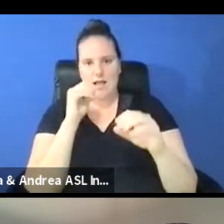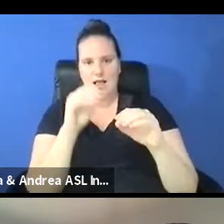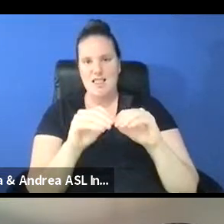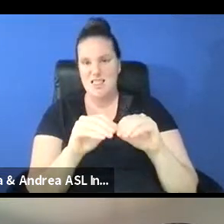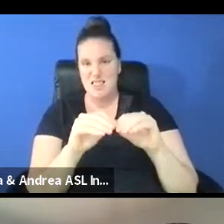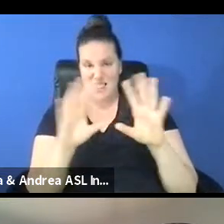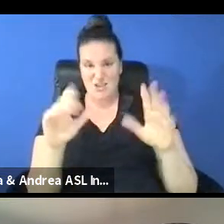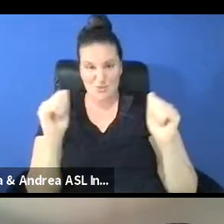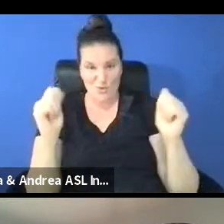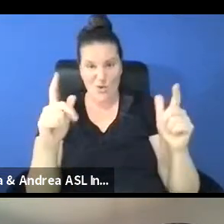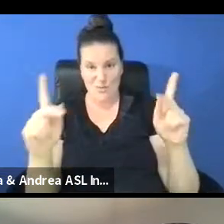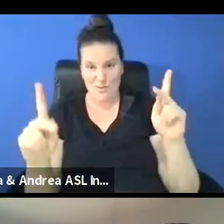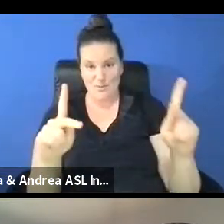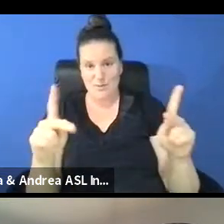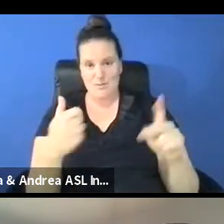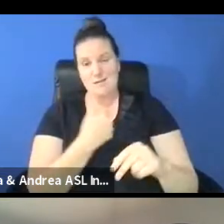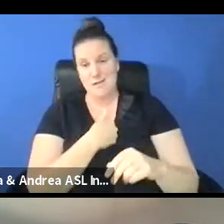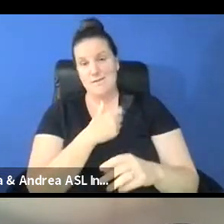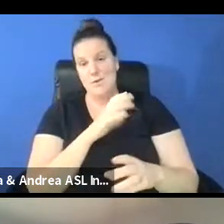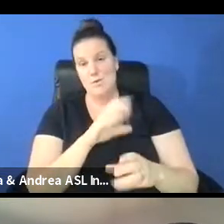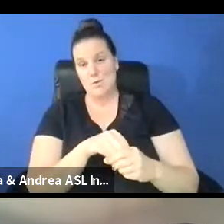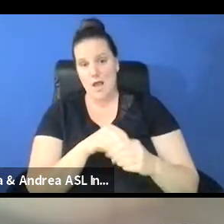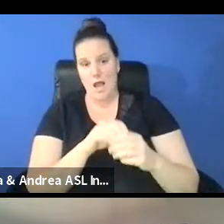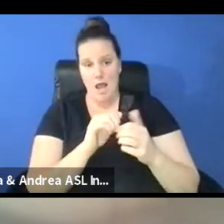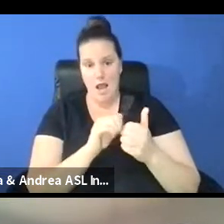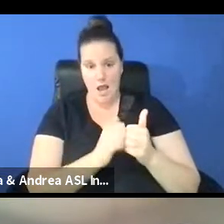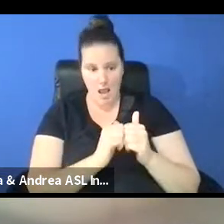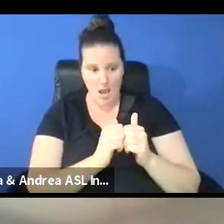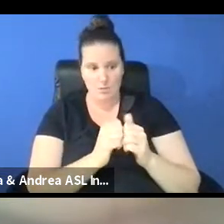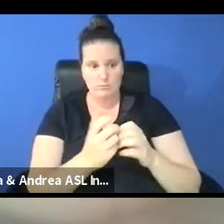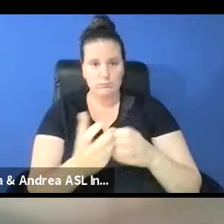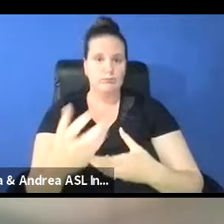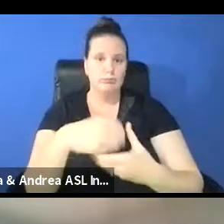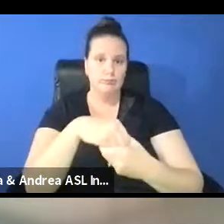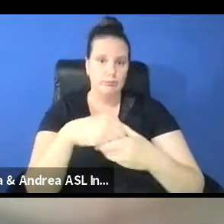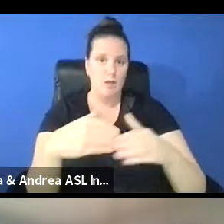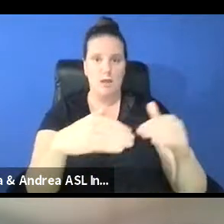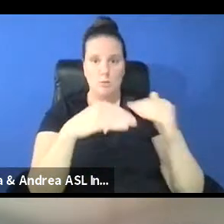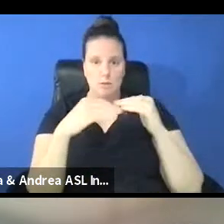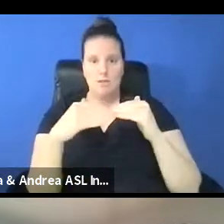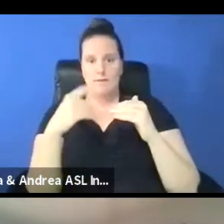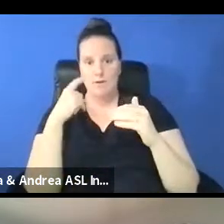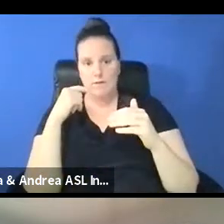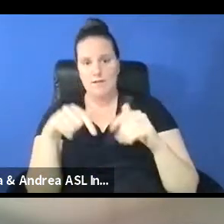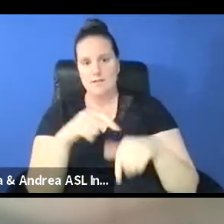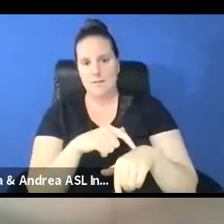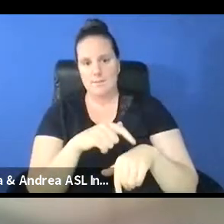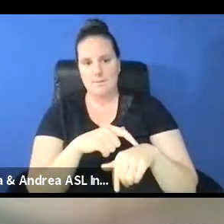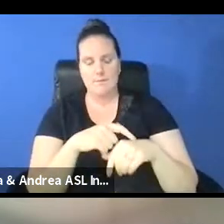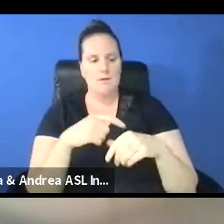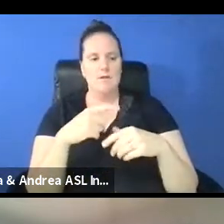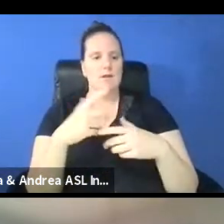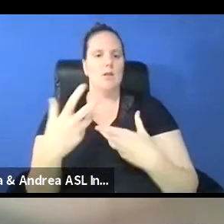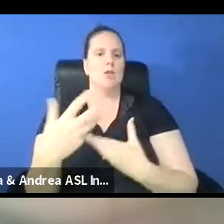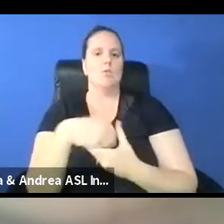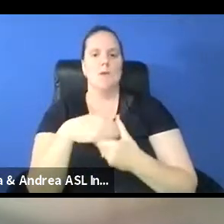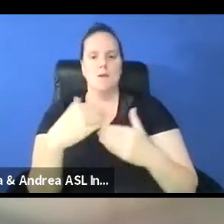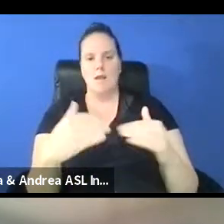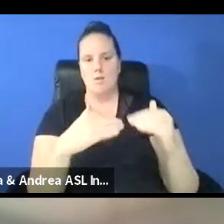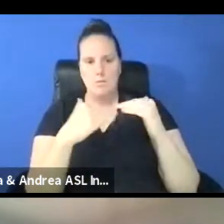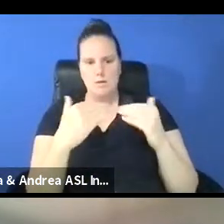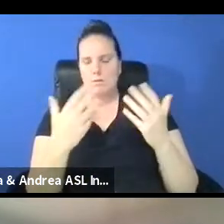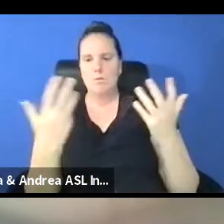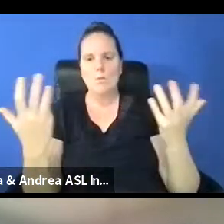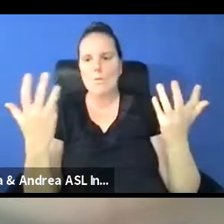everyone, myself included, of how we really integrate equity into physical design. What does integrating equity, what